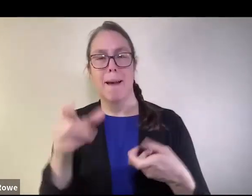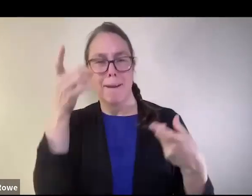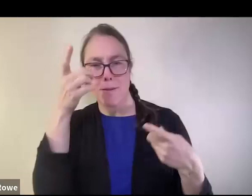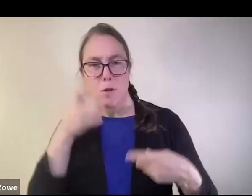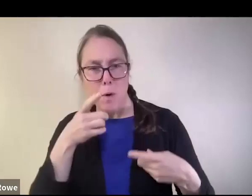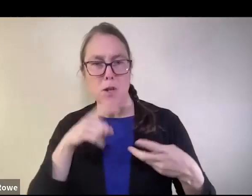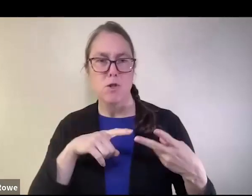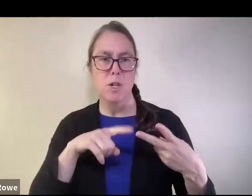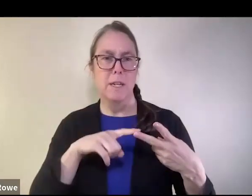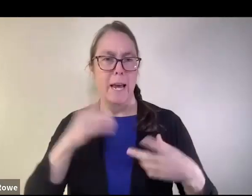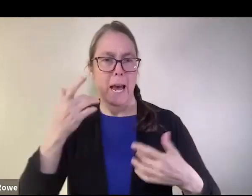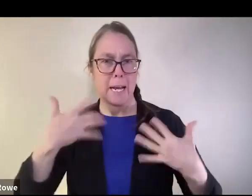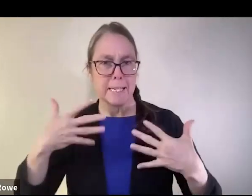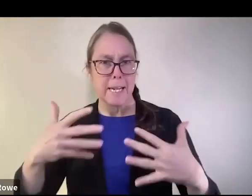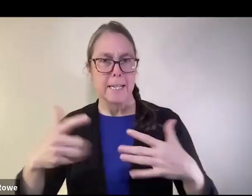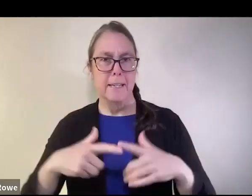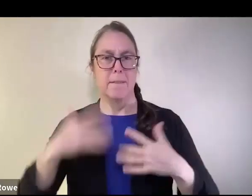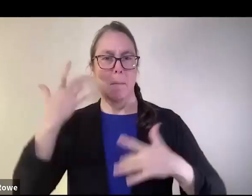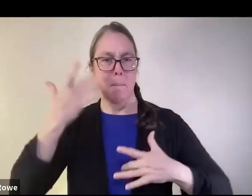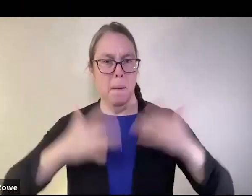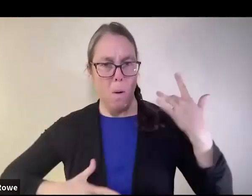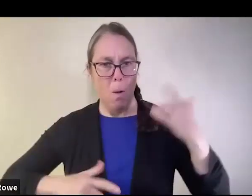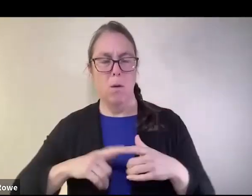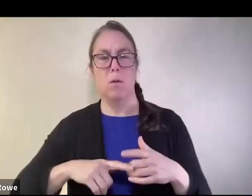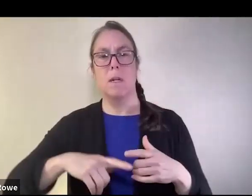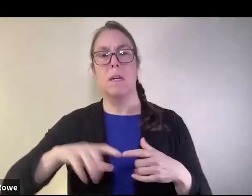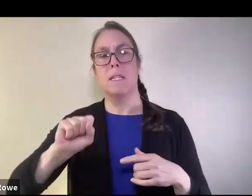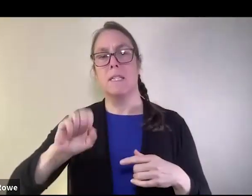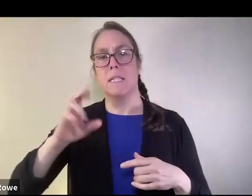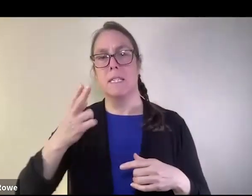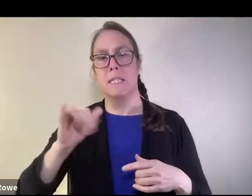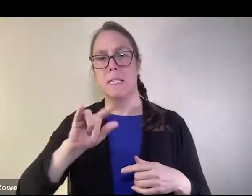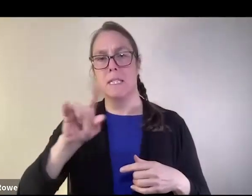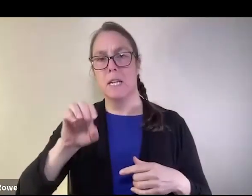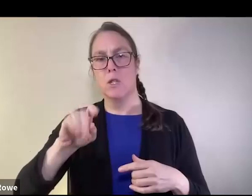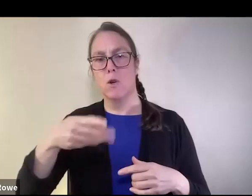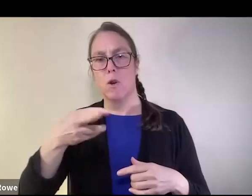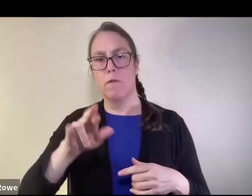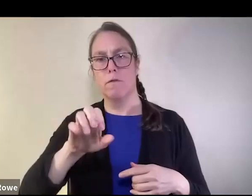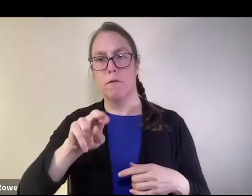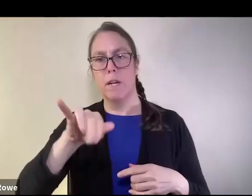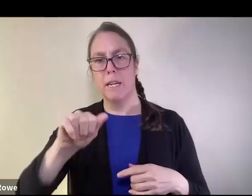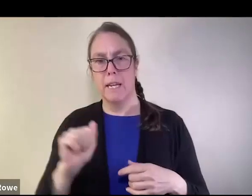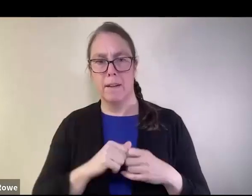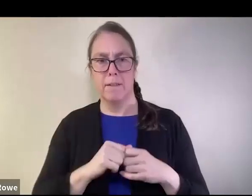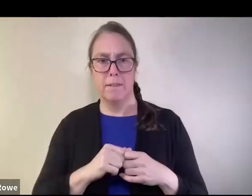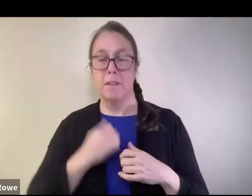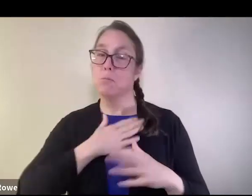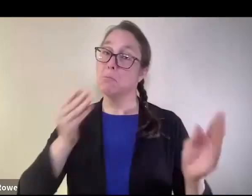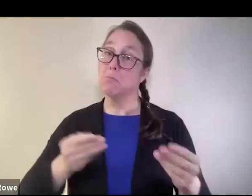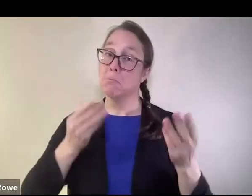such as depression, anxiety, bipolar disorder, schizophrenia, Please